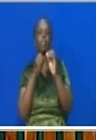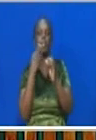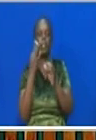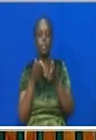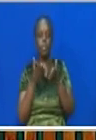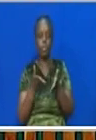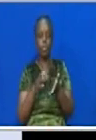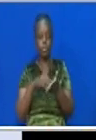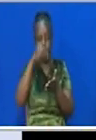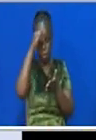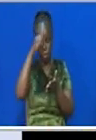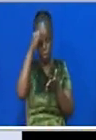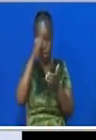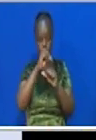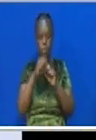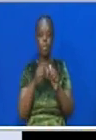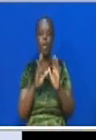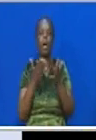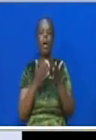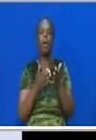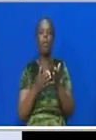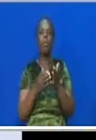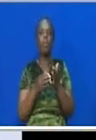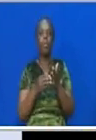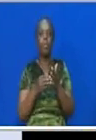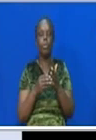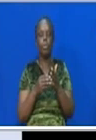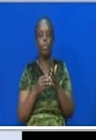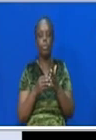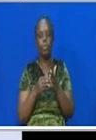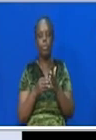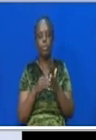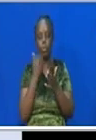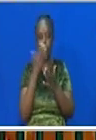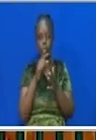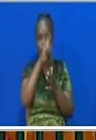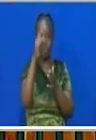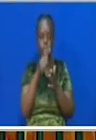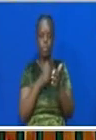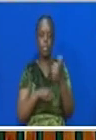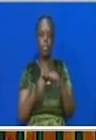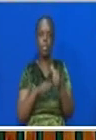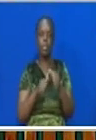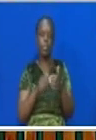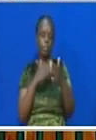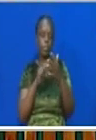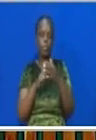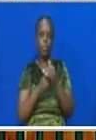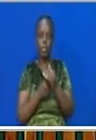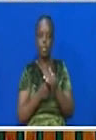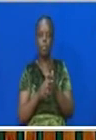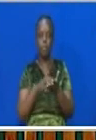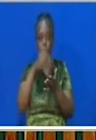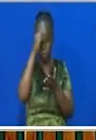about how to answer questions in science. But before we go on to the questions themselves, we want first to